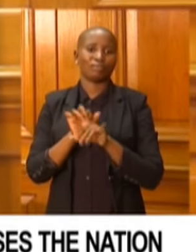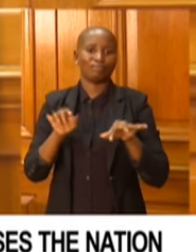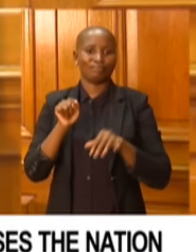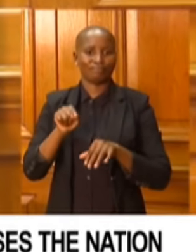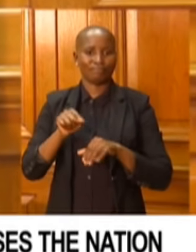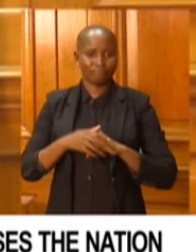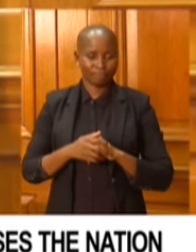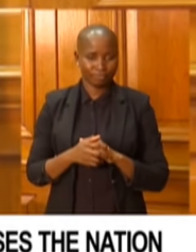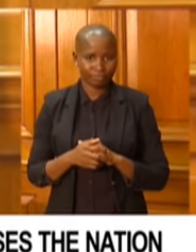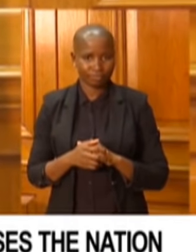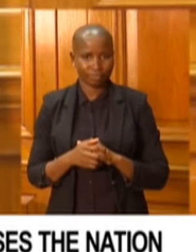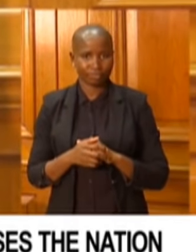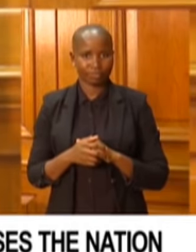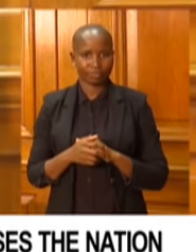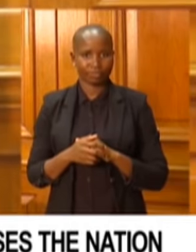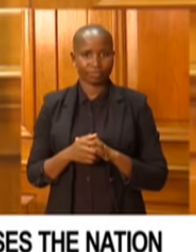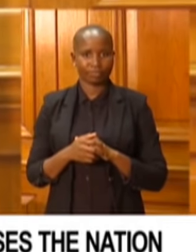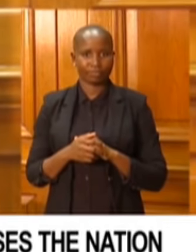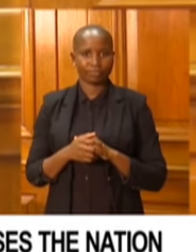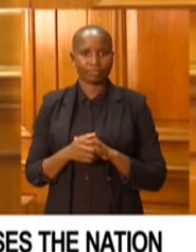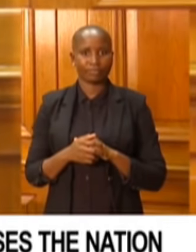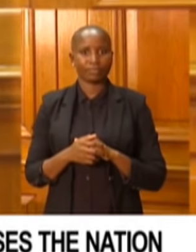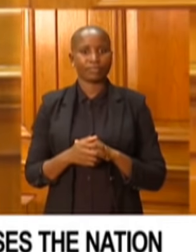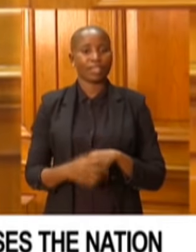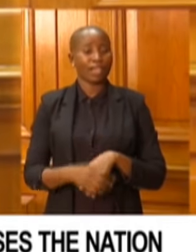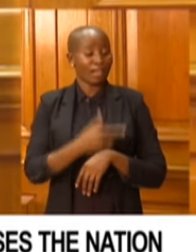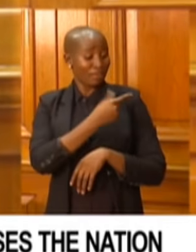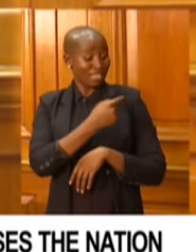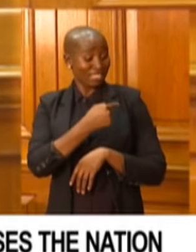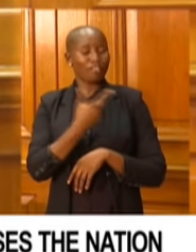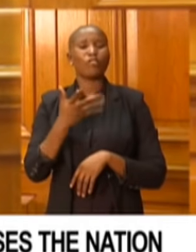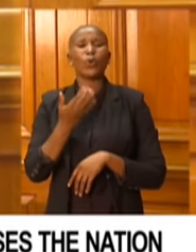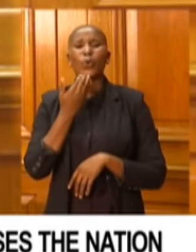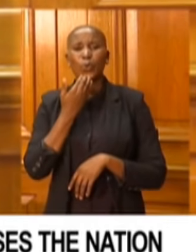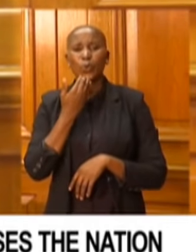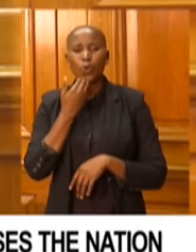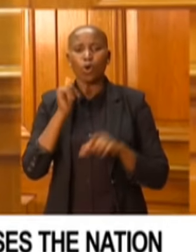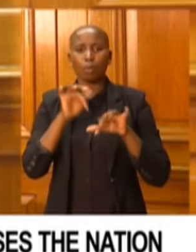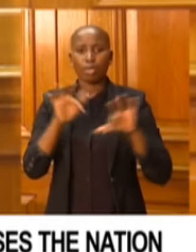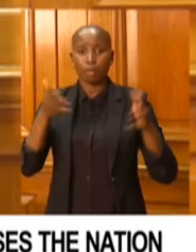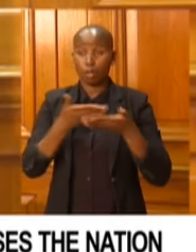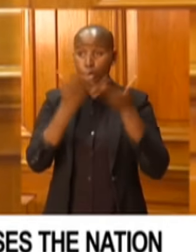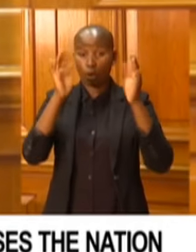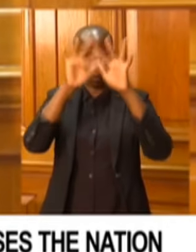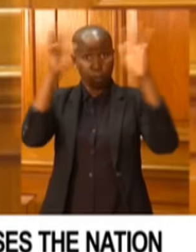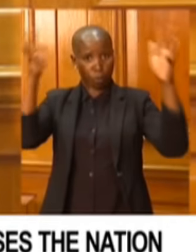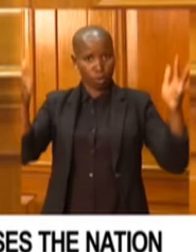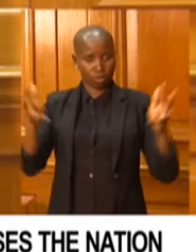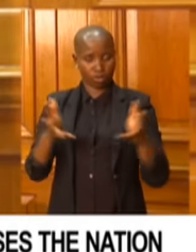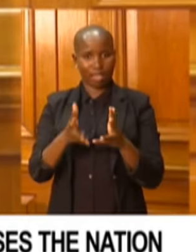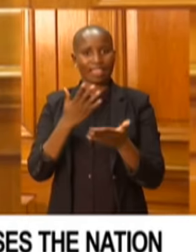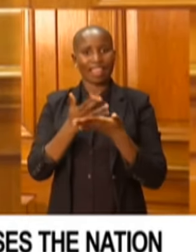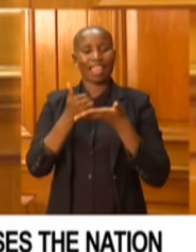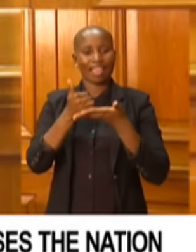Vaccines offer to the peoples of the world a means to control the coronavirus